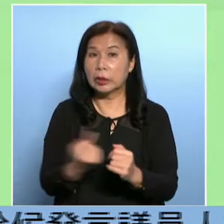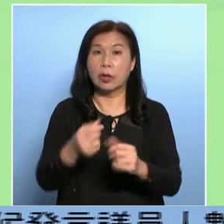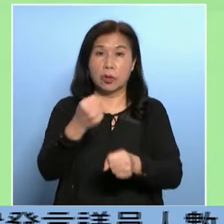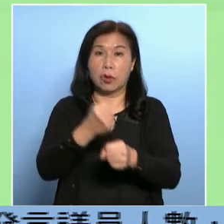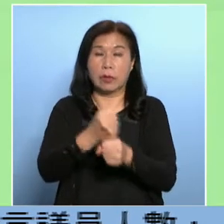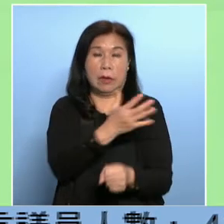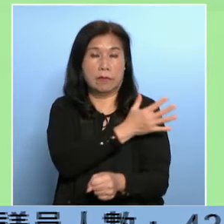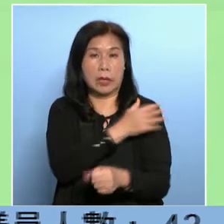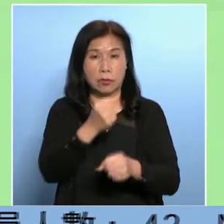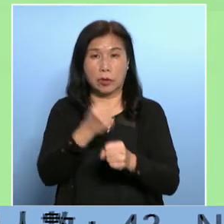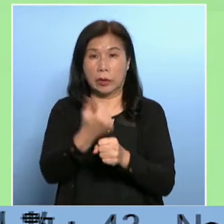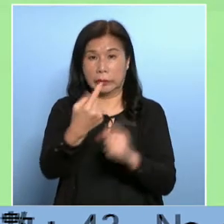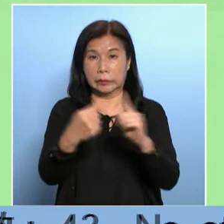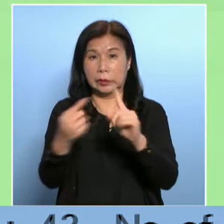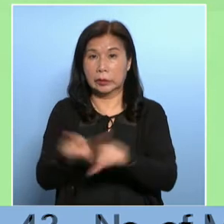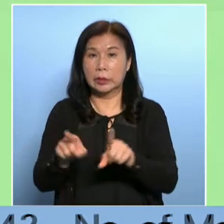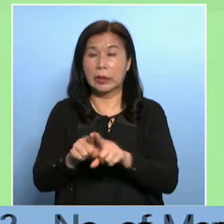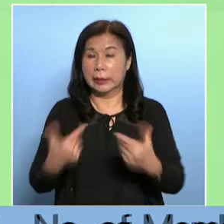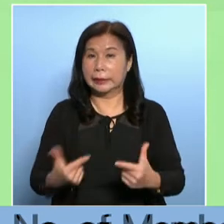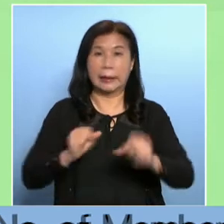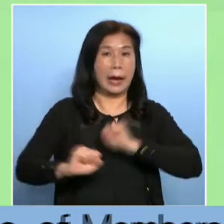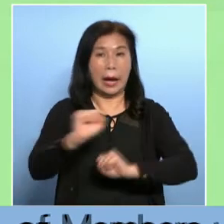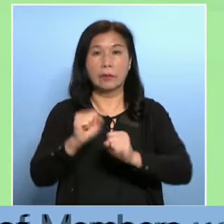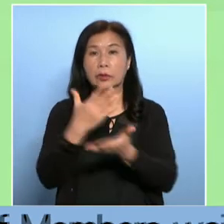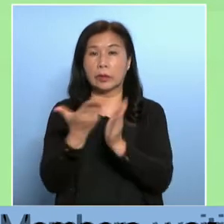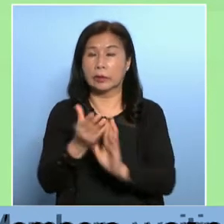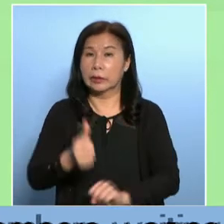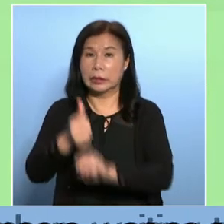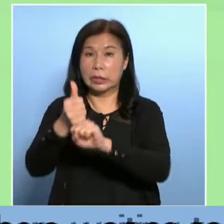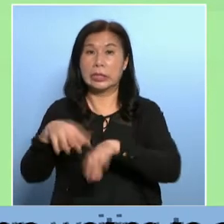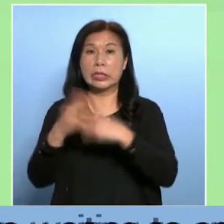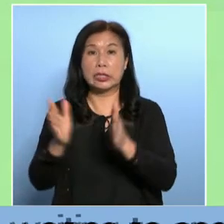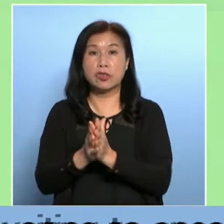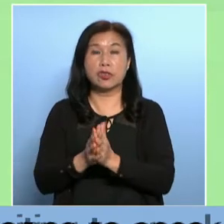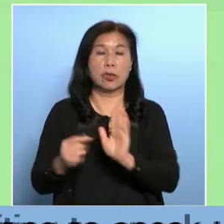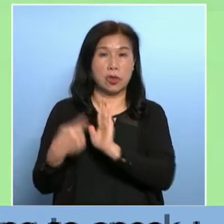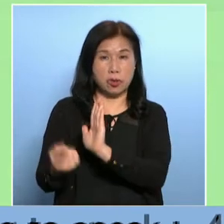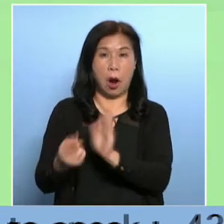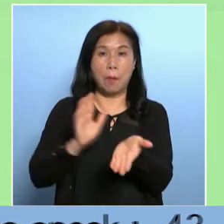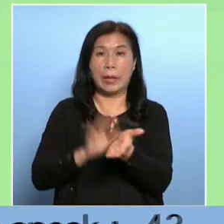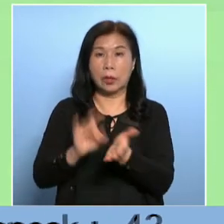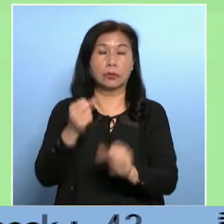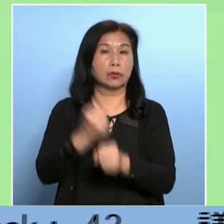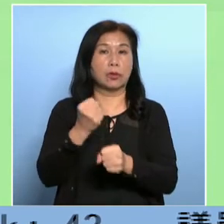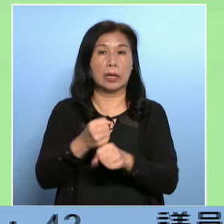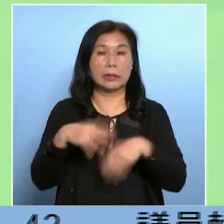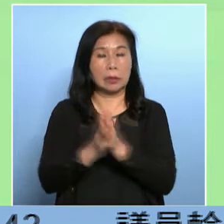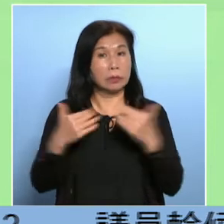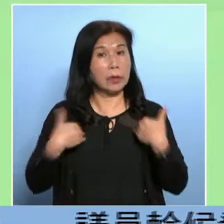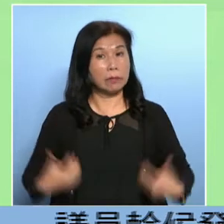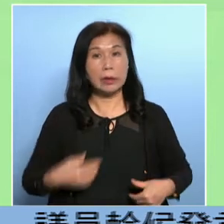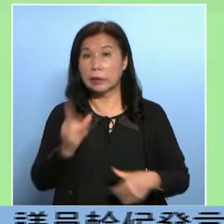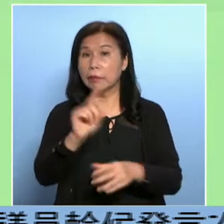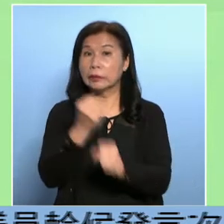the epidemic. They have never sat back in face of the challenges. So